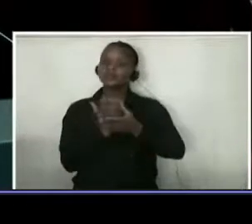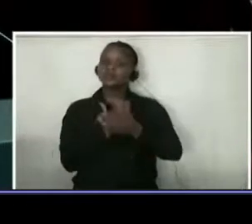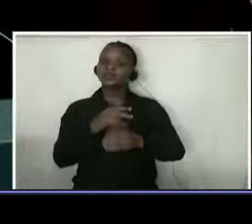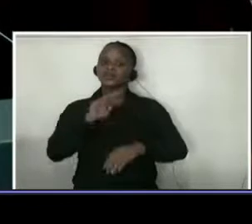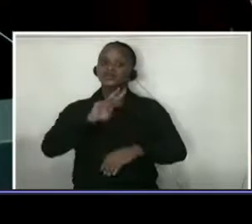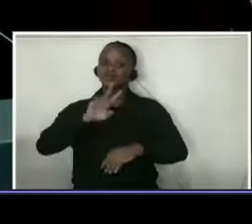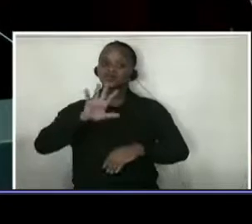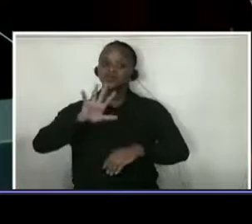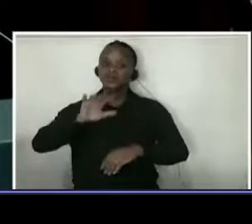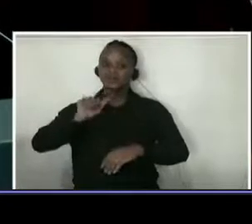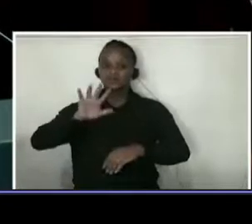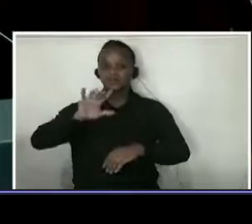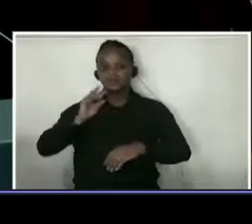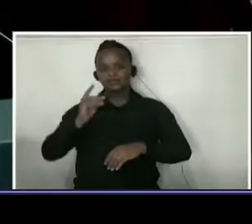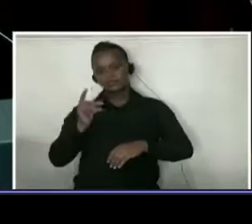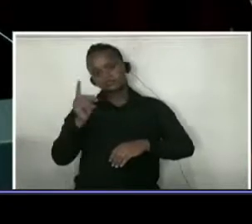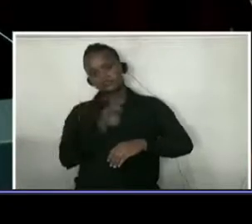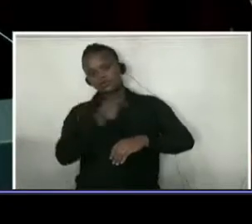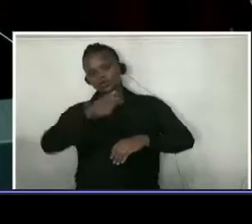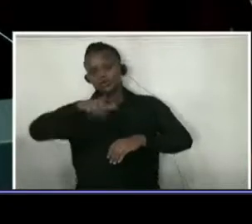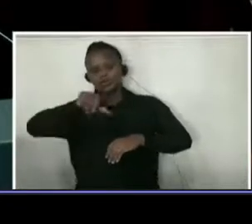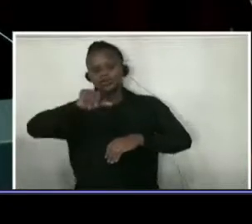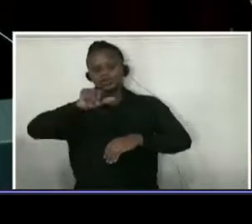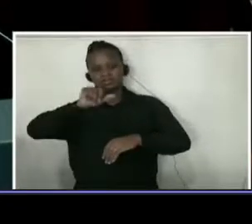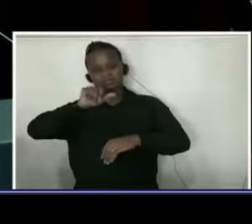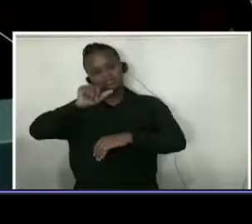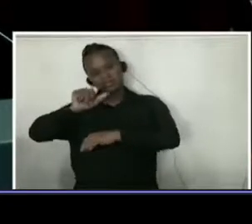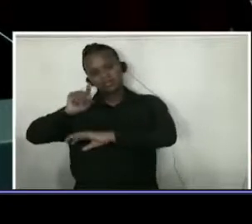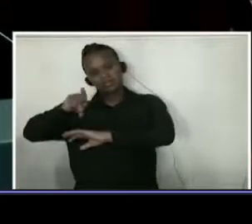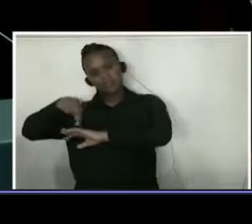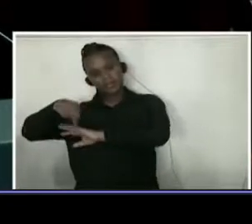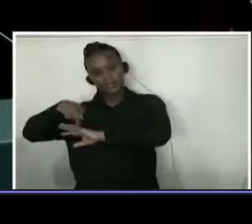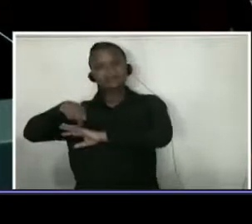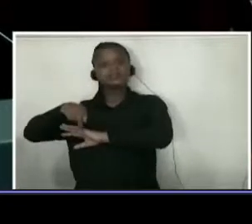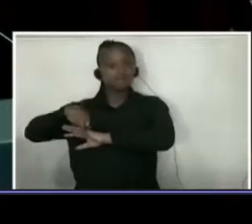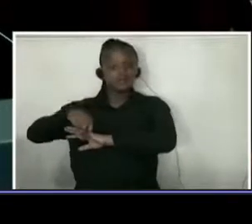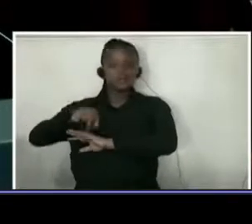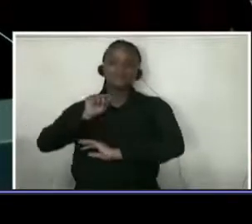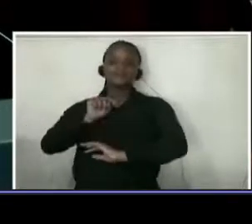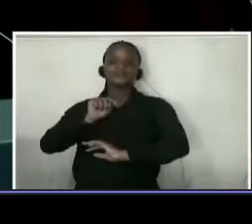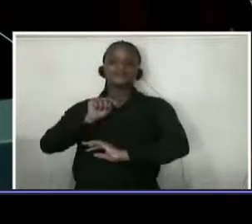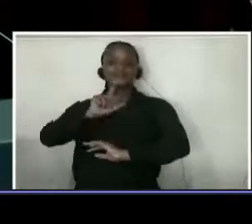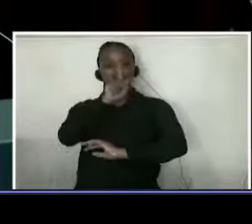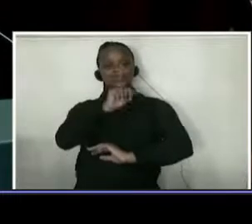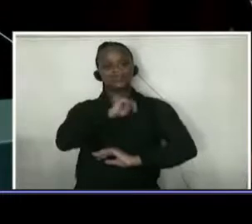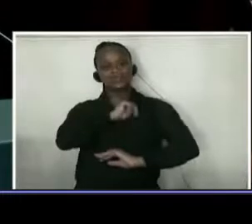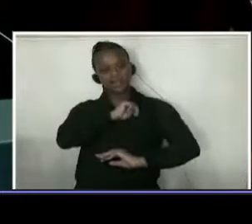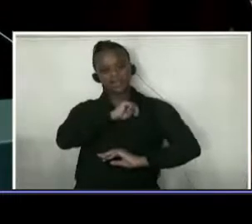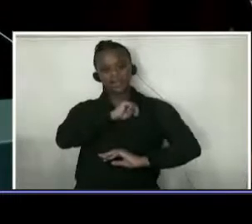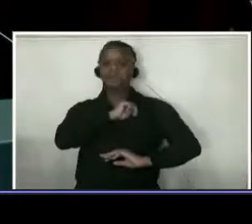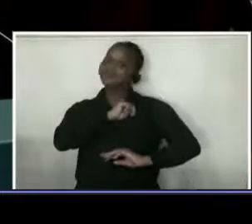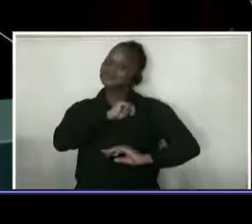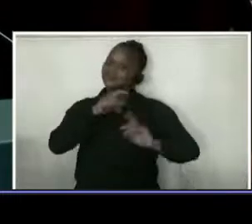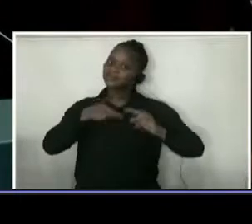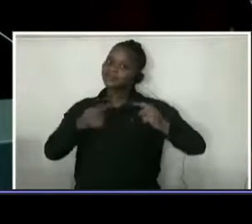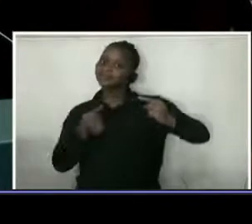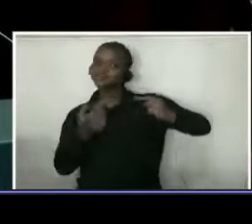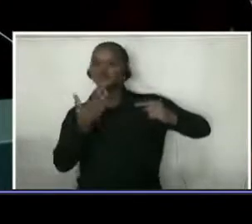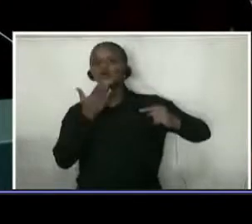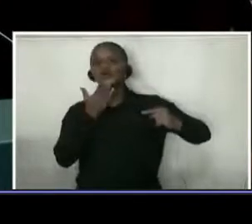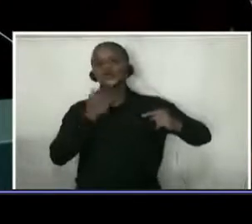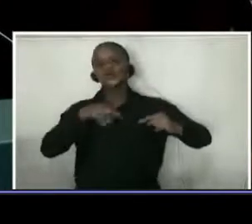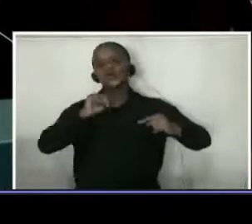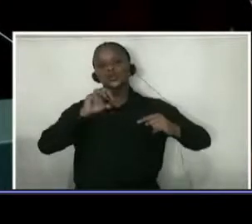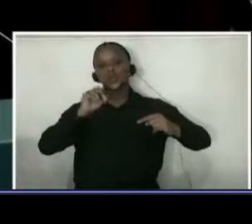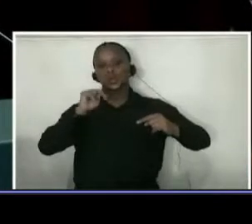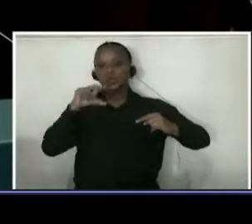2565/22P, the MEC of Cooperative Governance and Traditional Affairs, KZN, versus Nongoma Local Municipality and Zululand